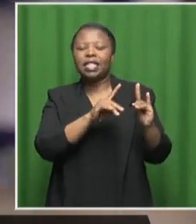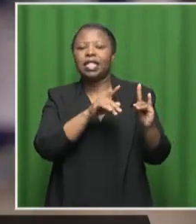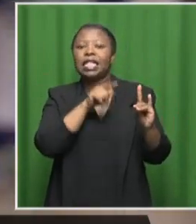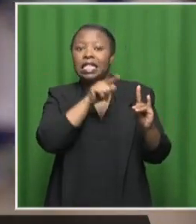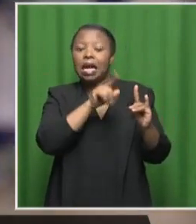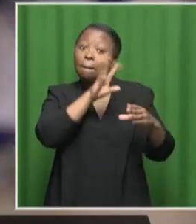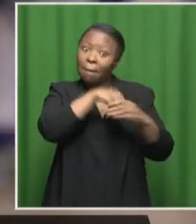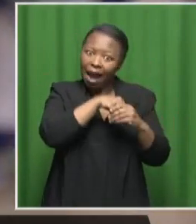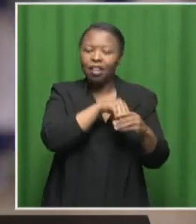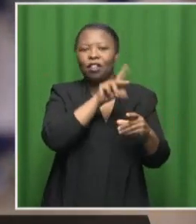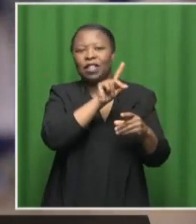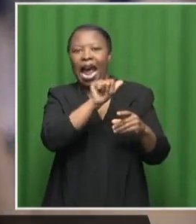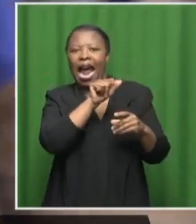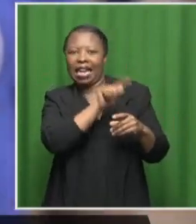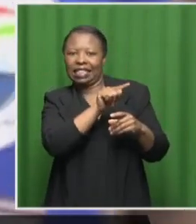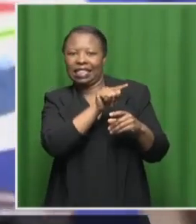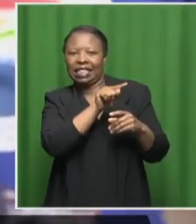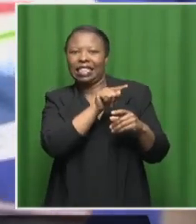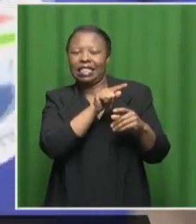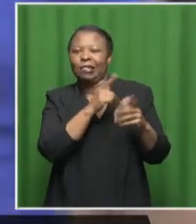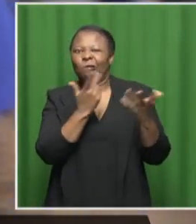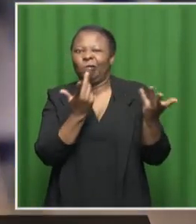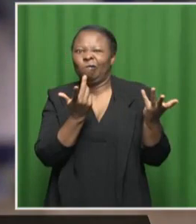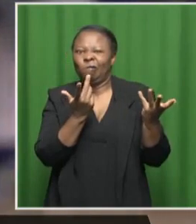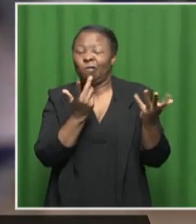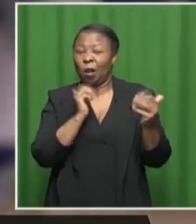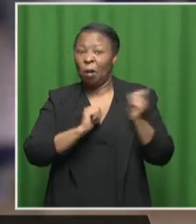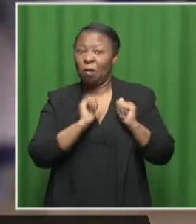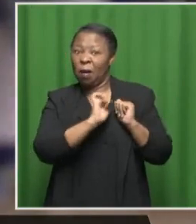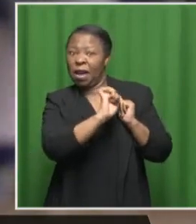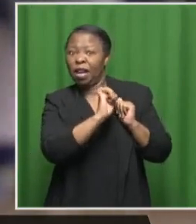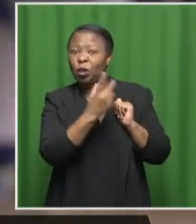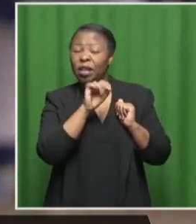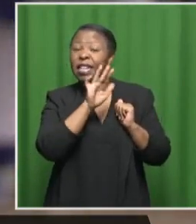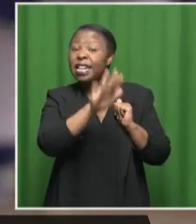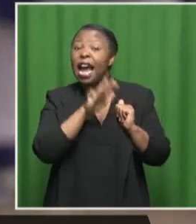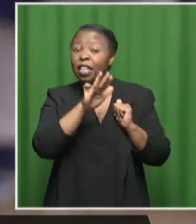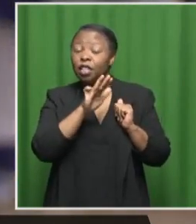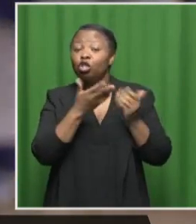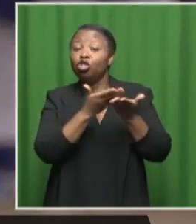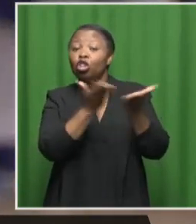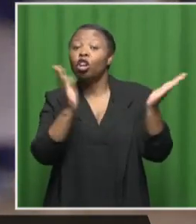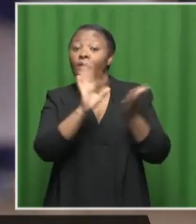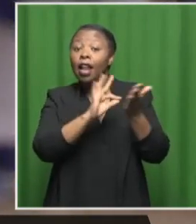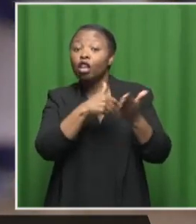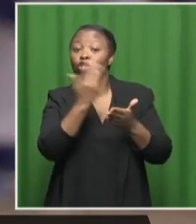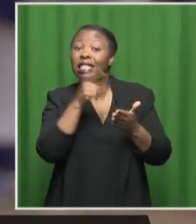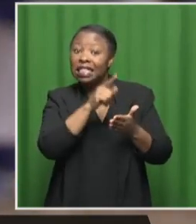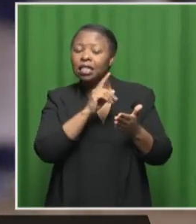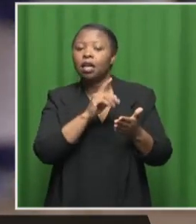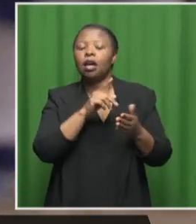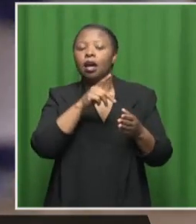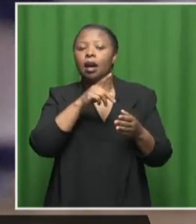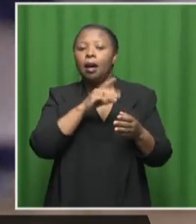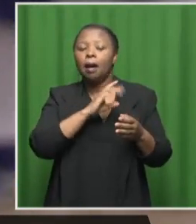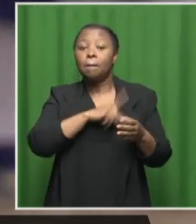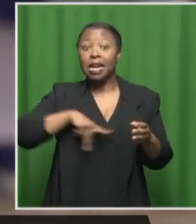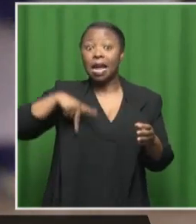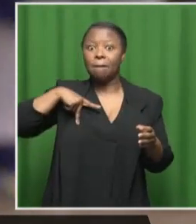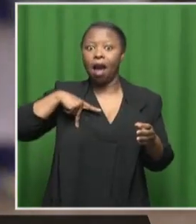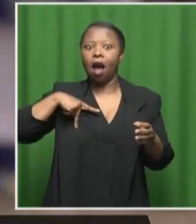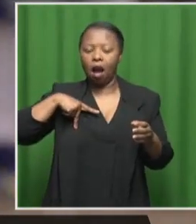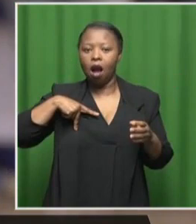the DA's what may say lackluster performance in the 2019 general election, where he was the premier candidate of the